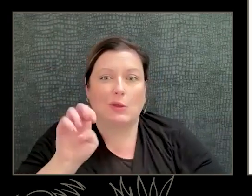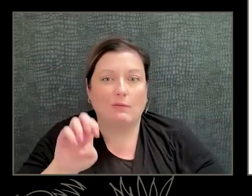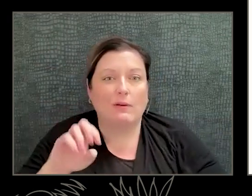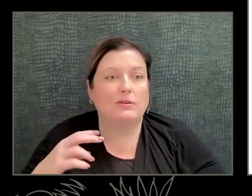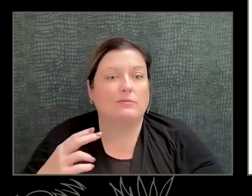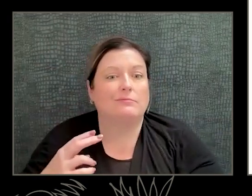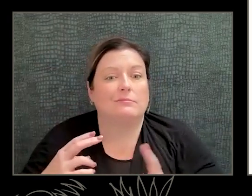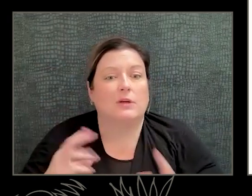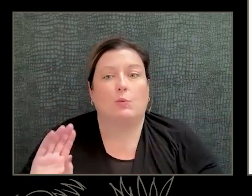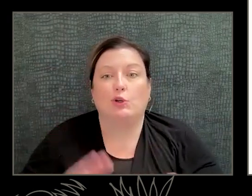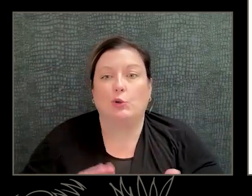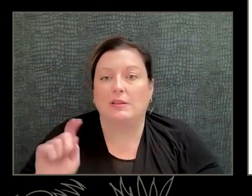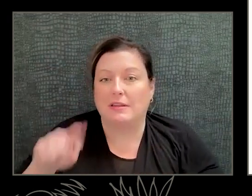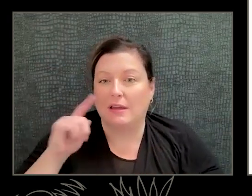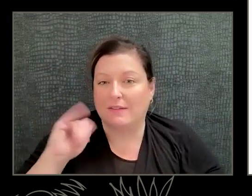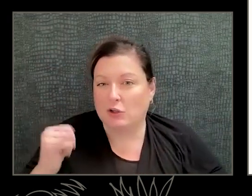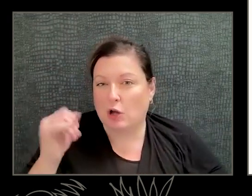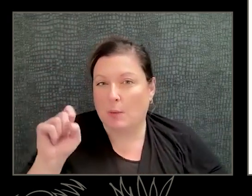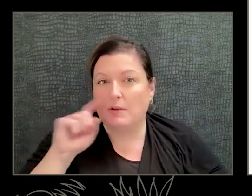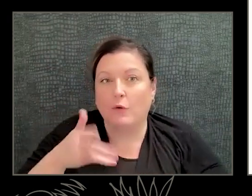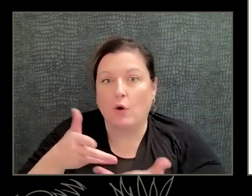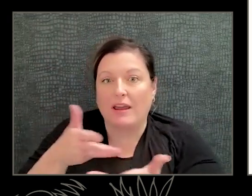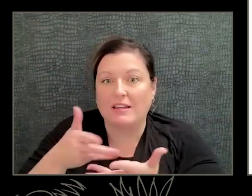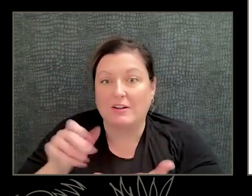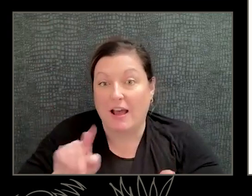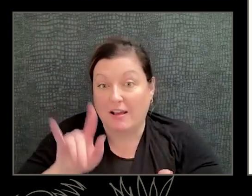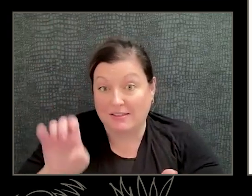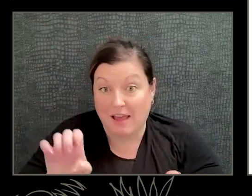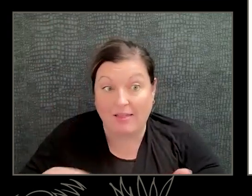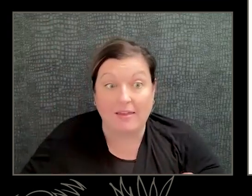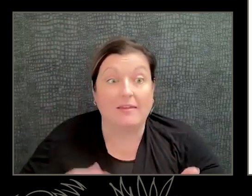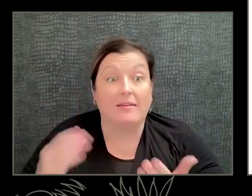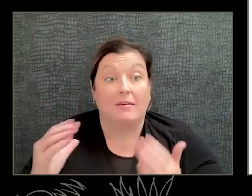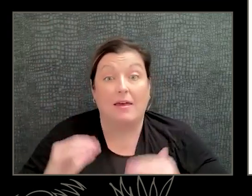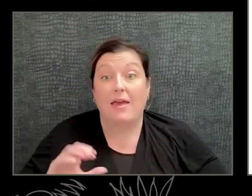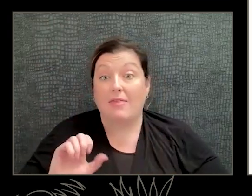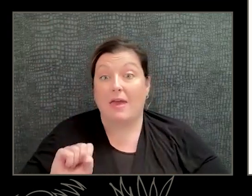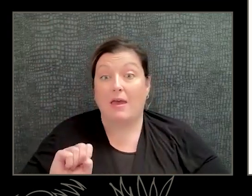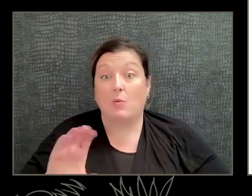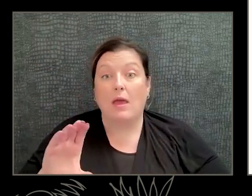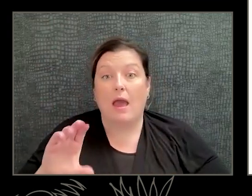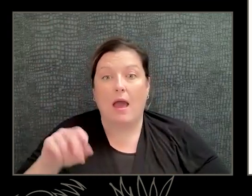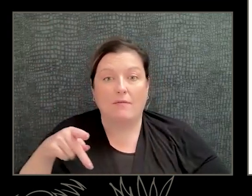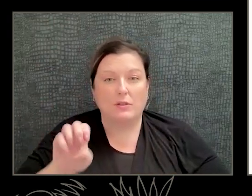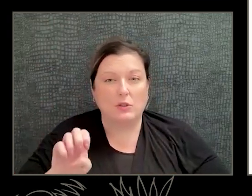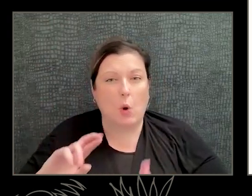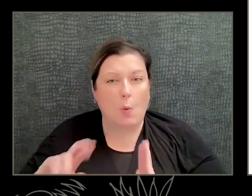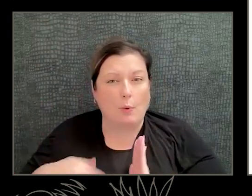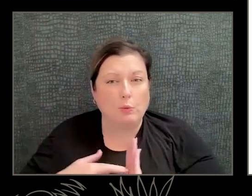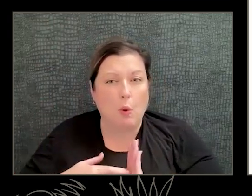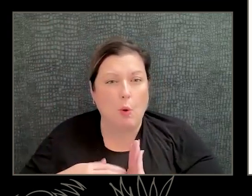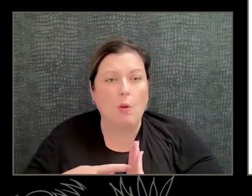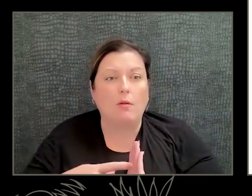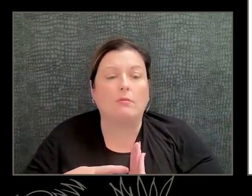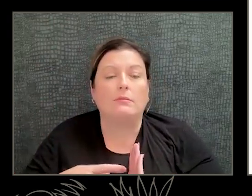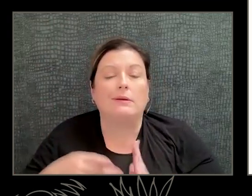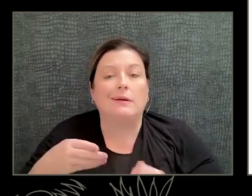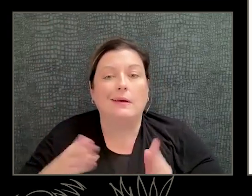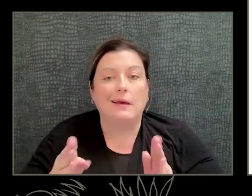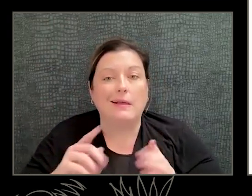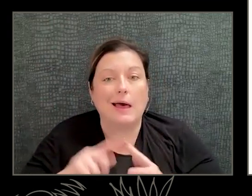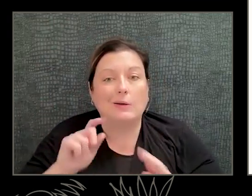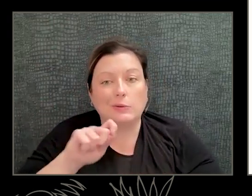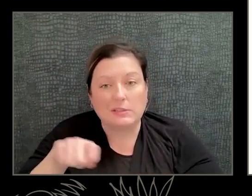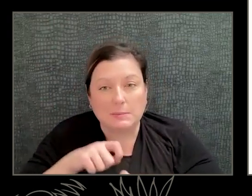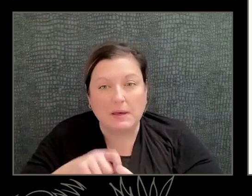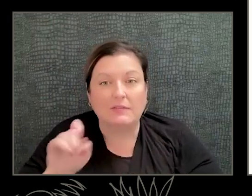for JavaScript for a lot of interactive styling. And then we also have the scope rule, which basically allows you to specify and